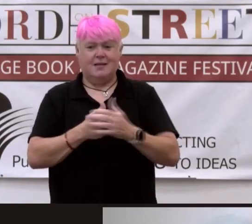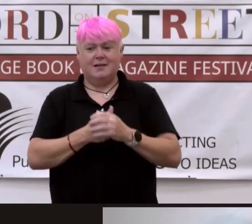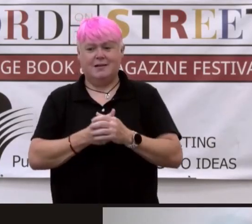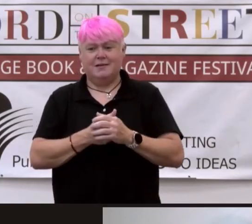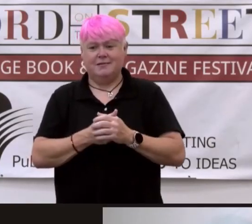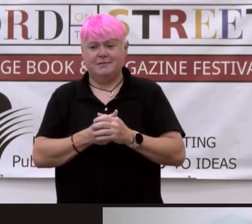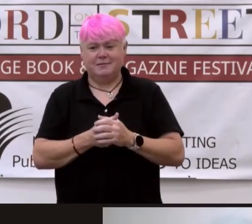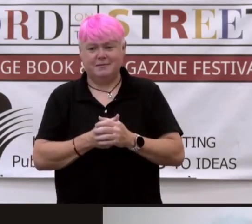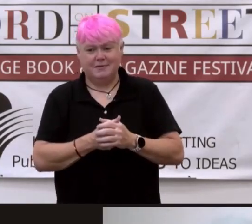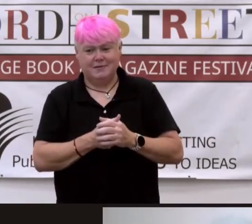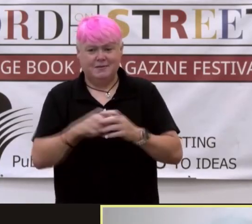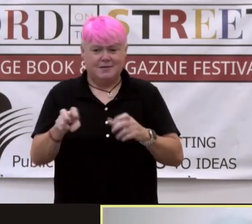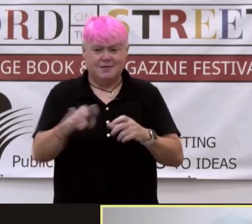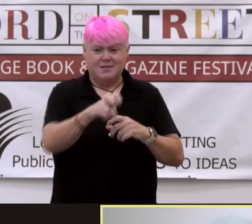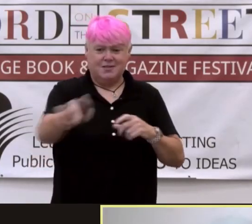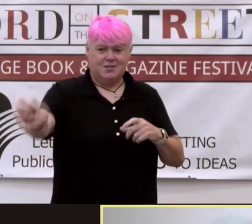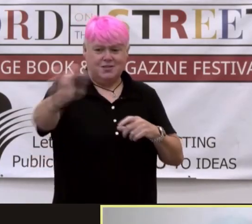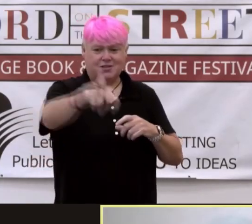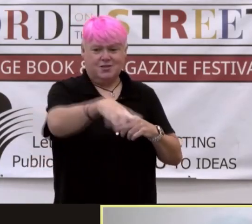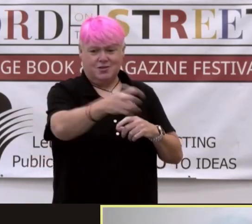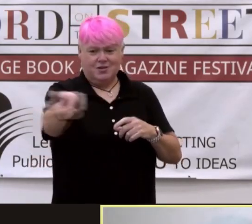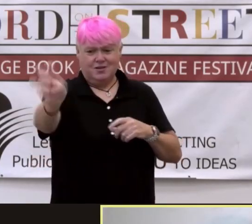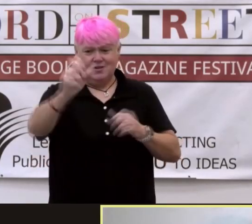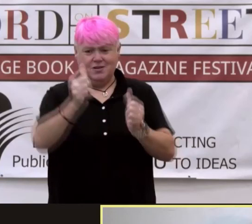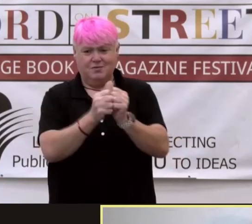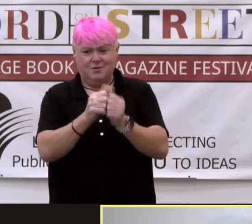was a journey. I went on a journey with that.